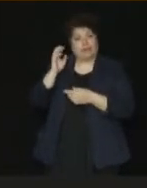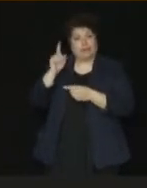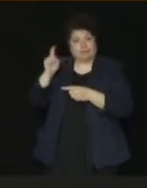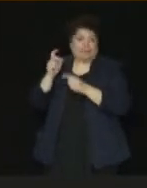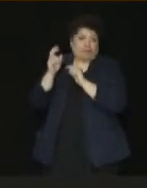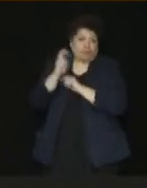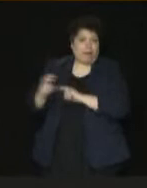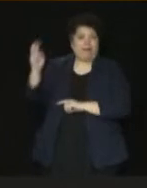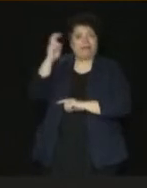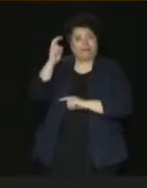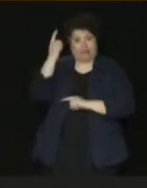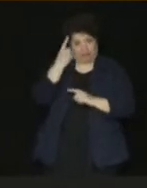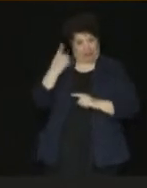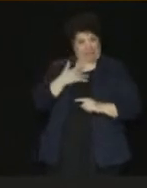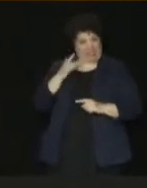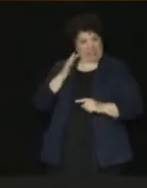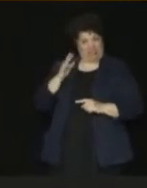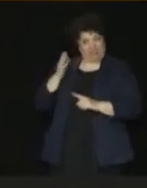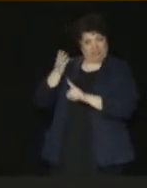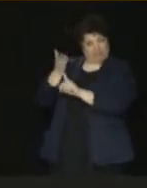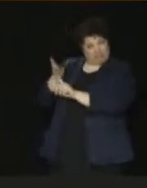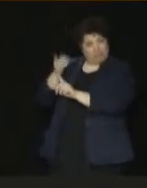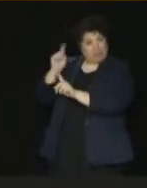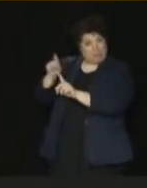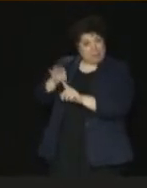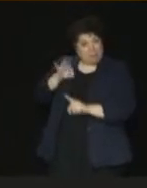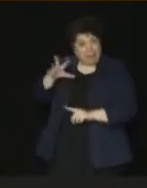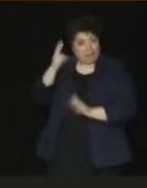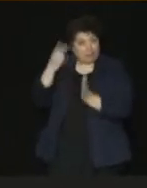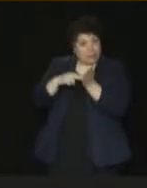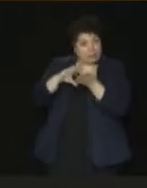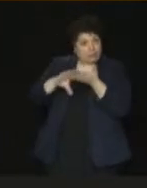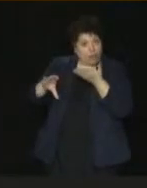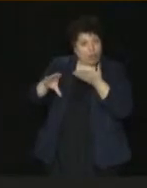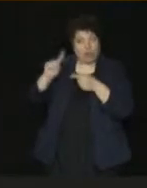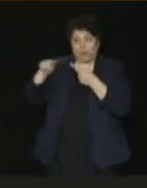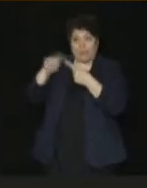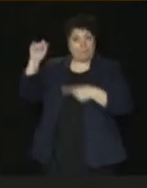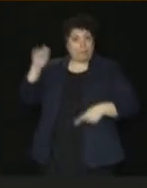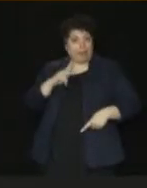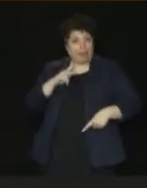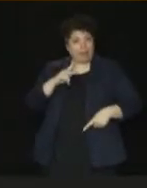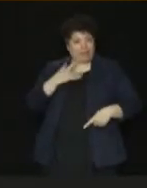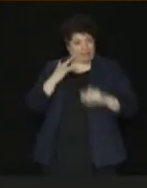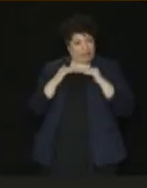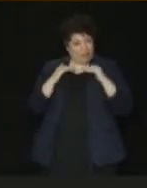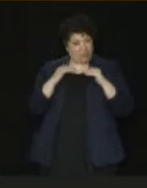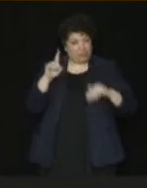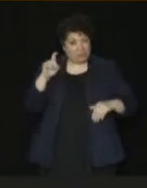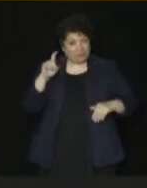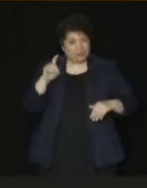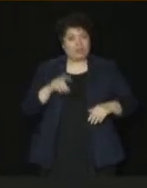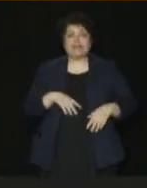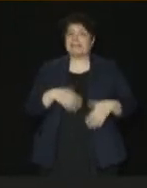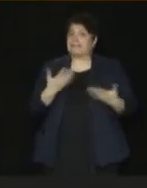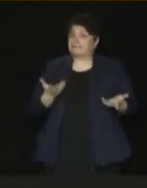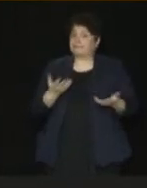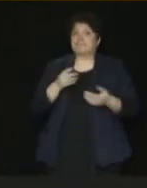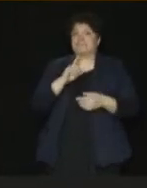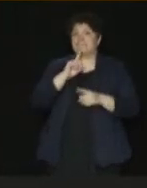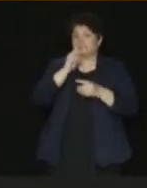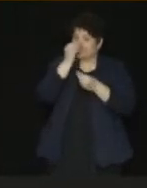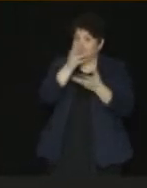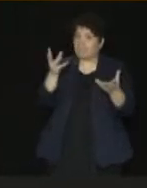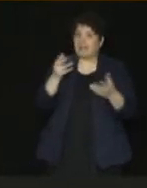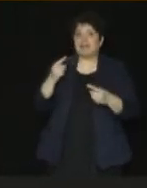person to pay $2,000 upon their return? Answer. Since the very beginning, we've had extremely strict